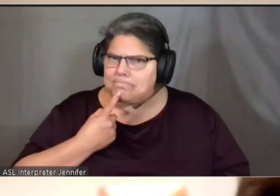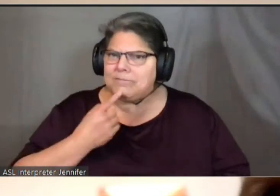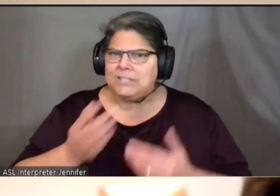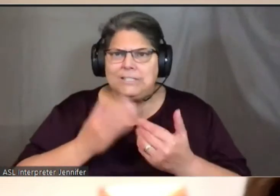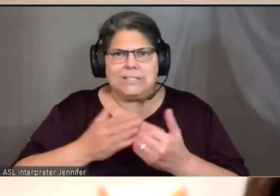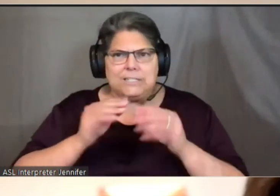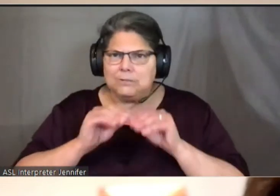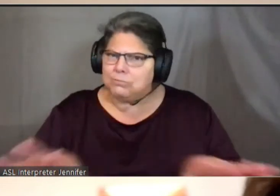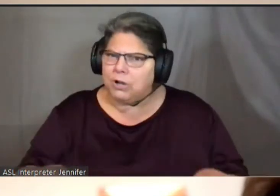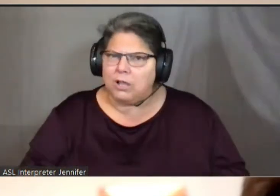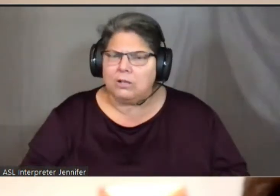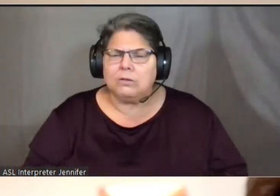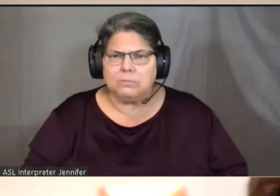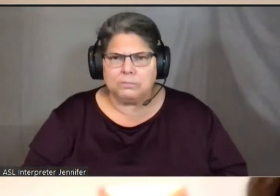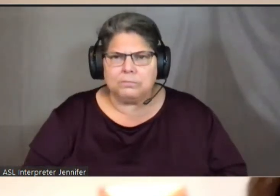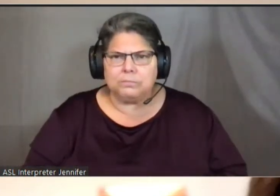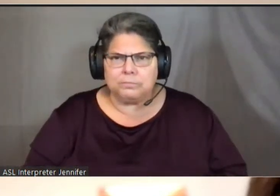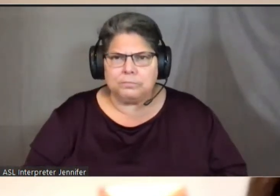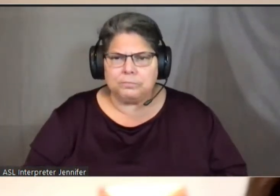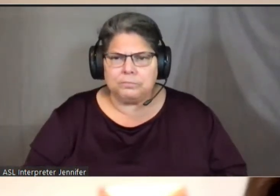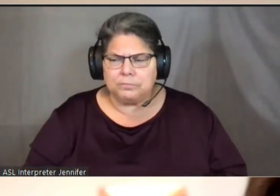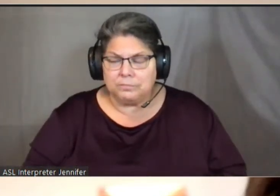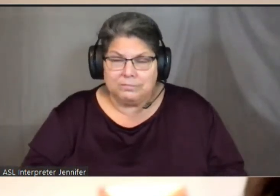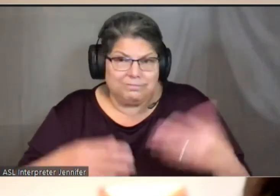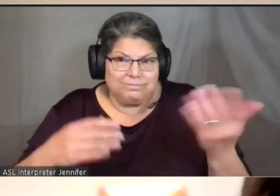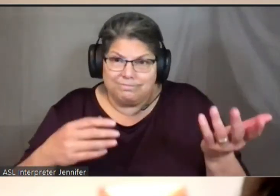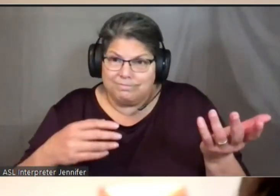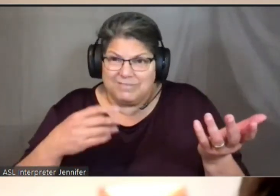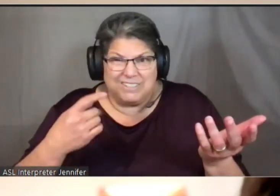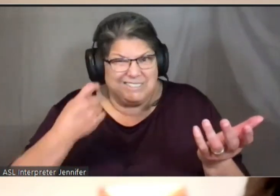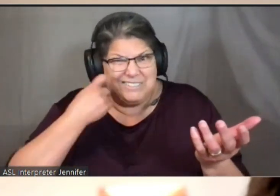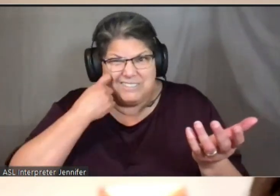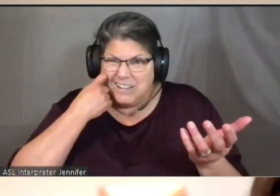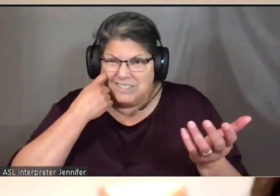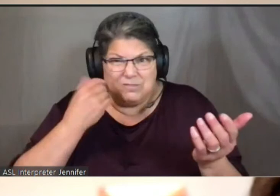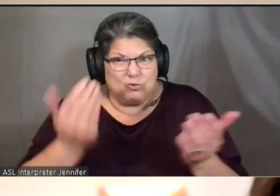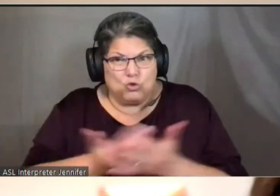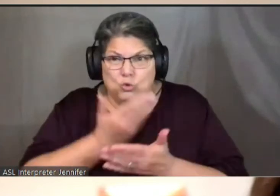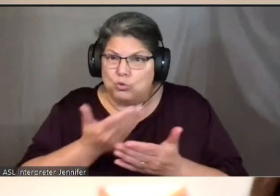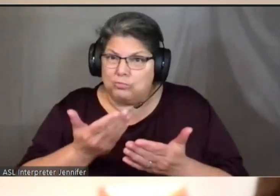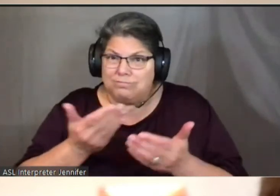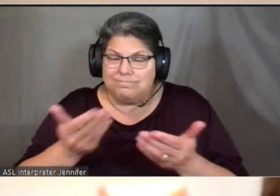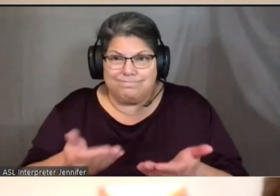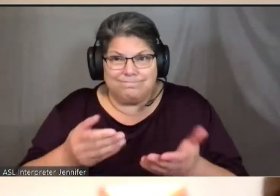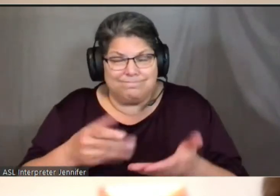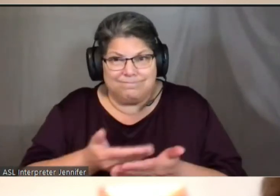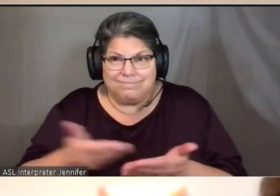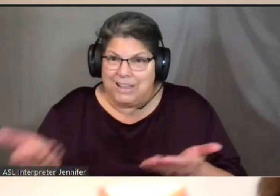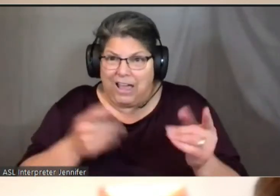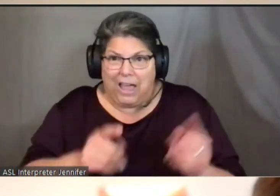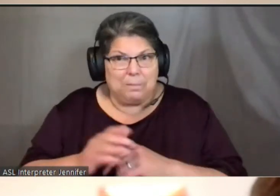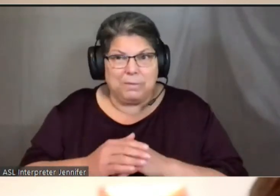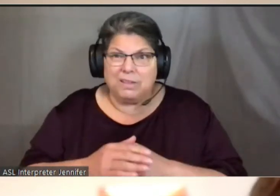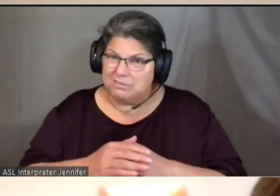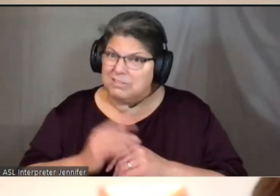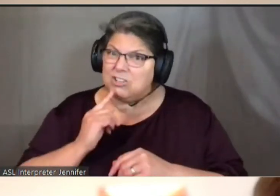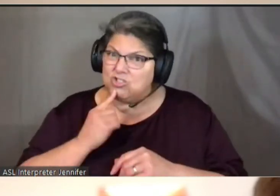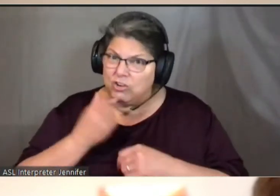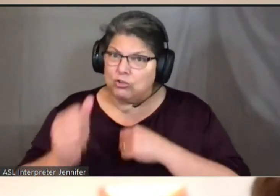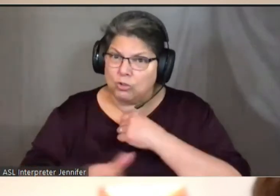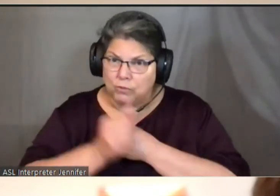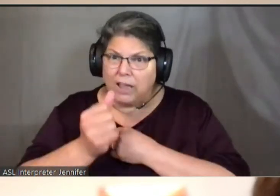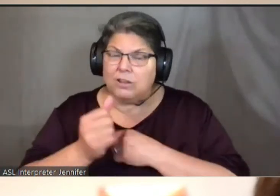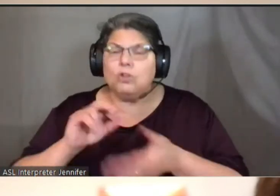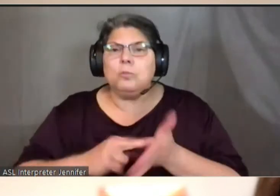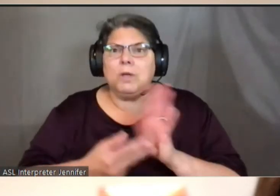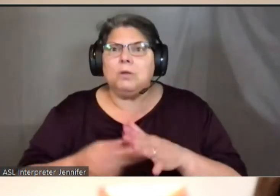variety. So this is a new development that is a serious threat, and we should see it as more of a stimulus